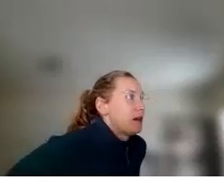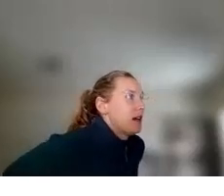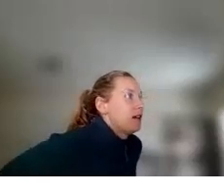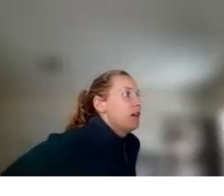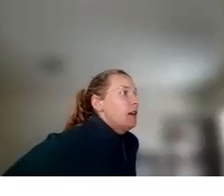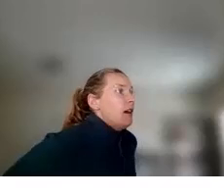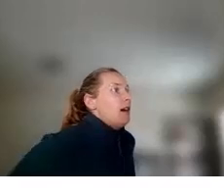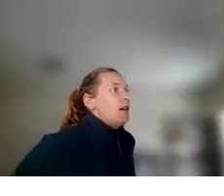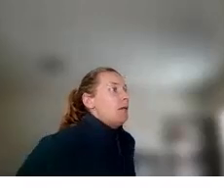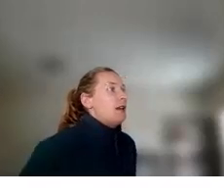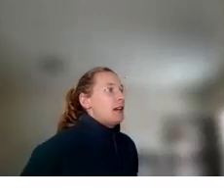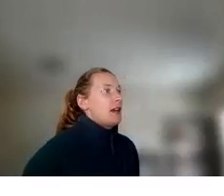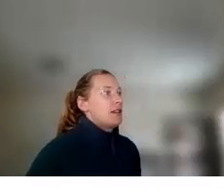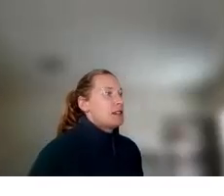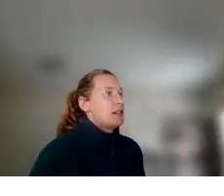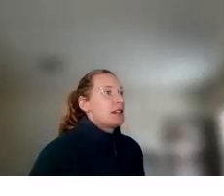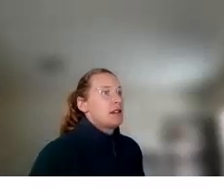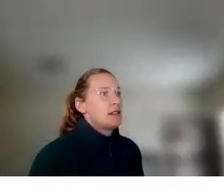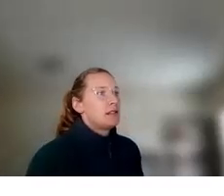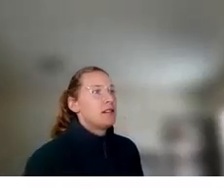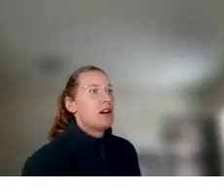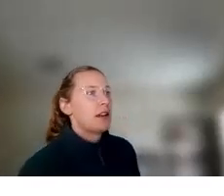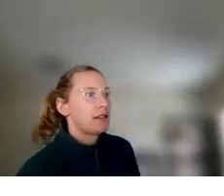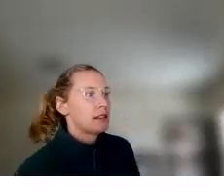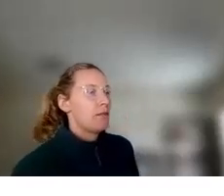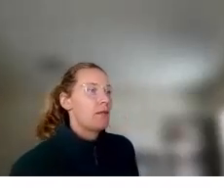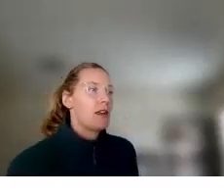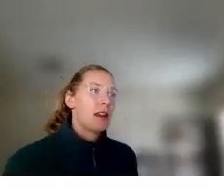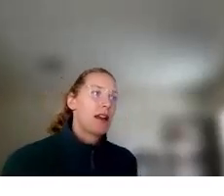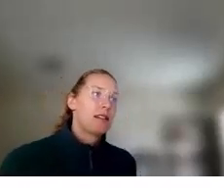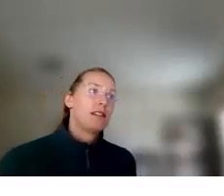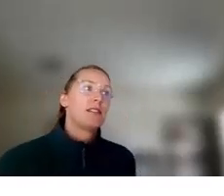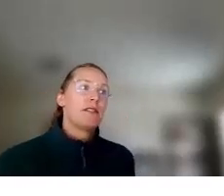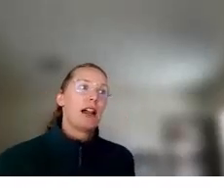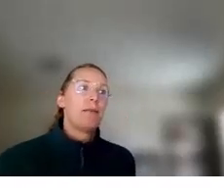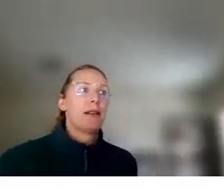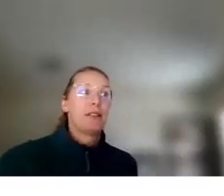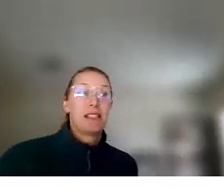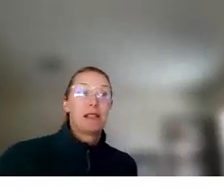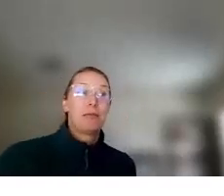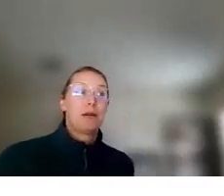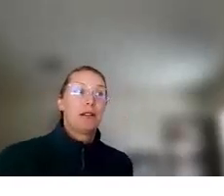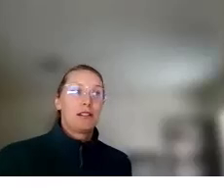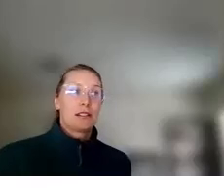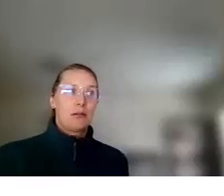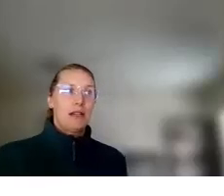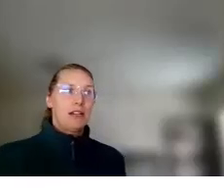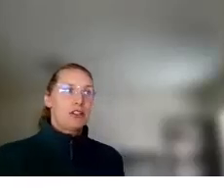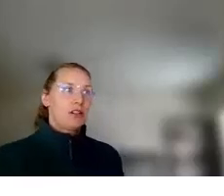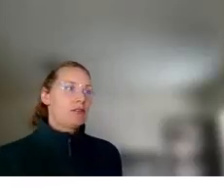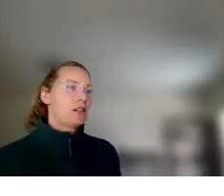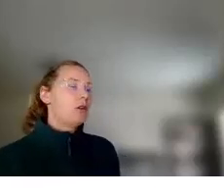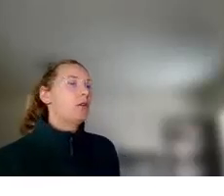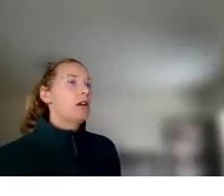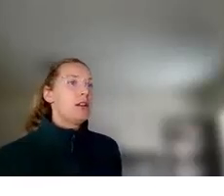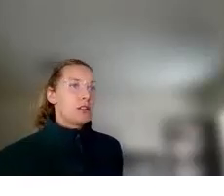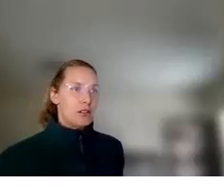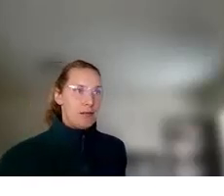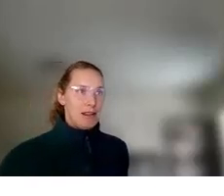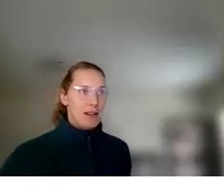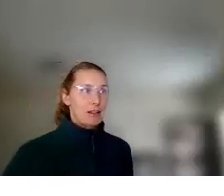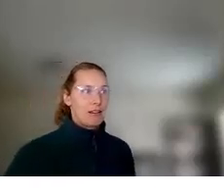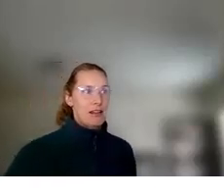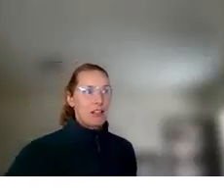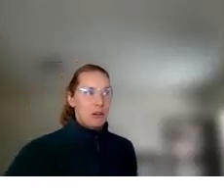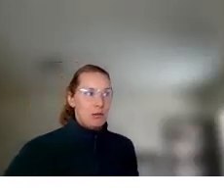SSI recipient. And again, this is not the same thing as the developmental disability determination. So